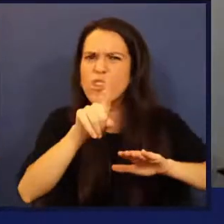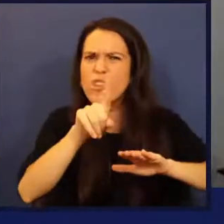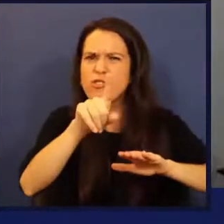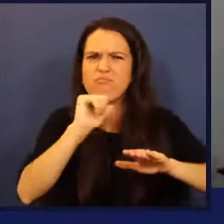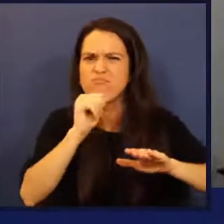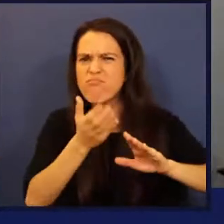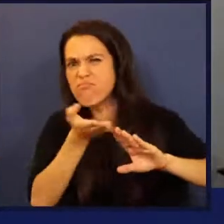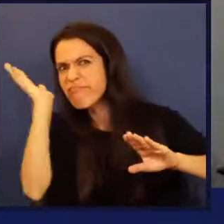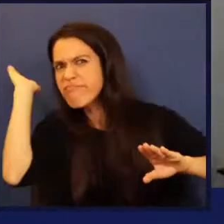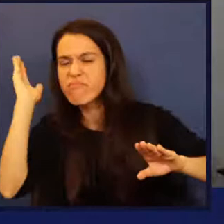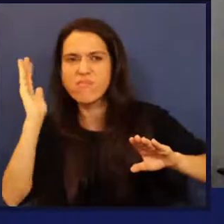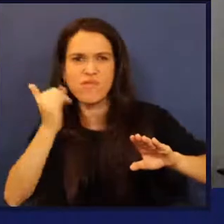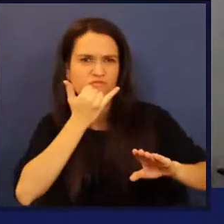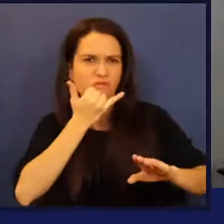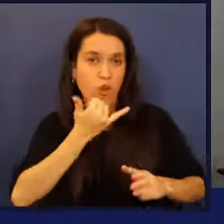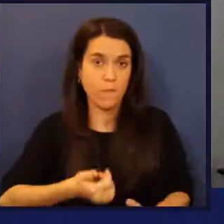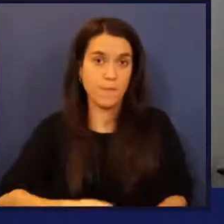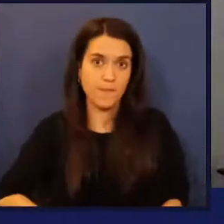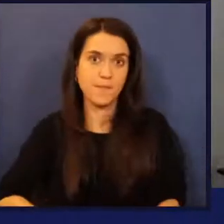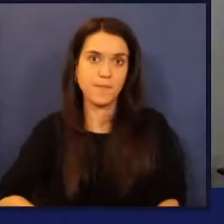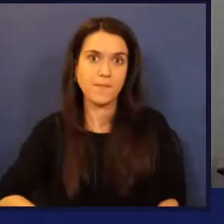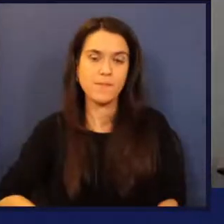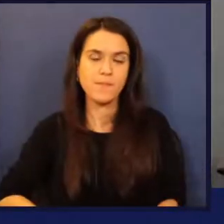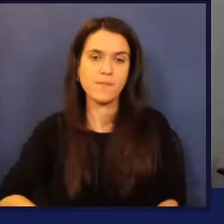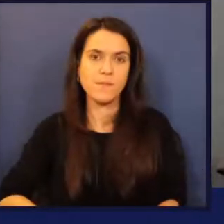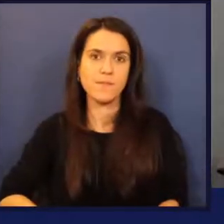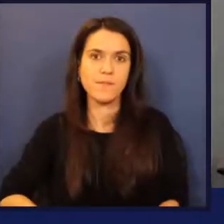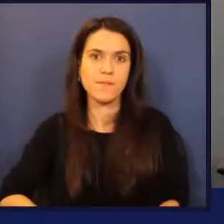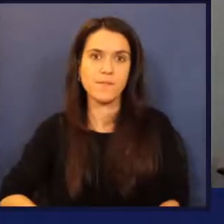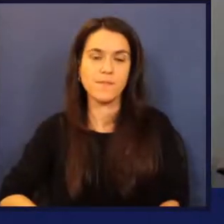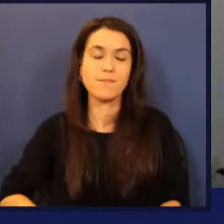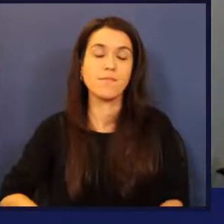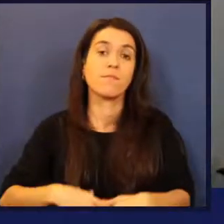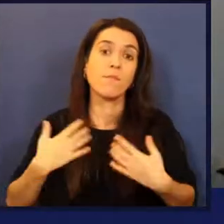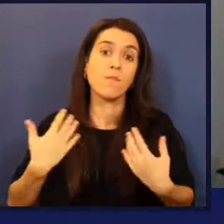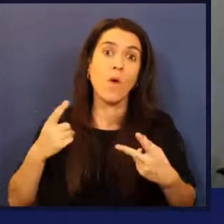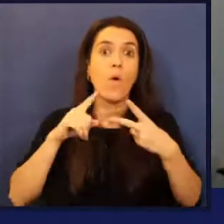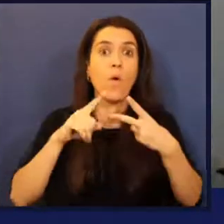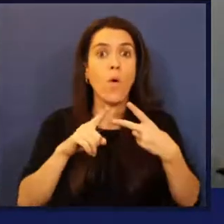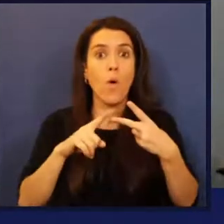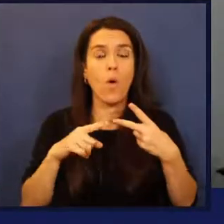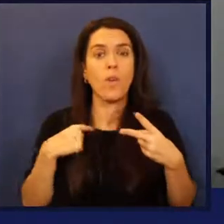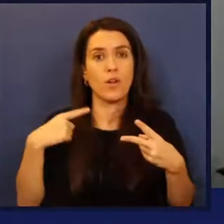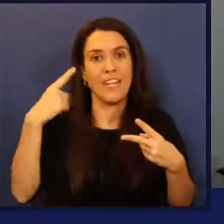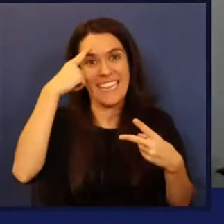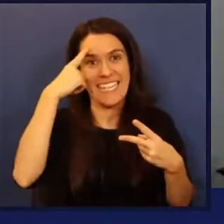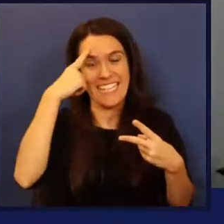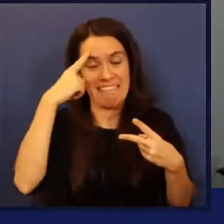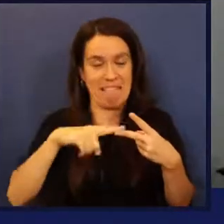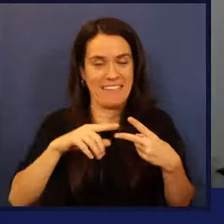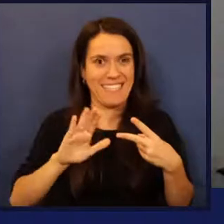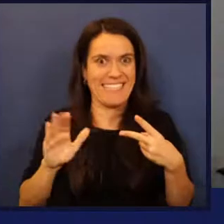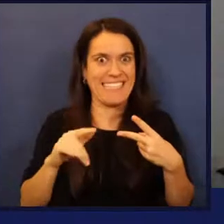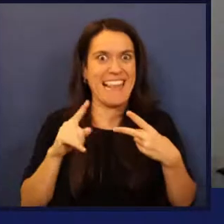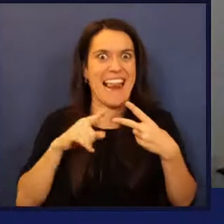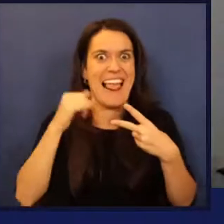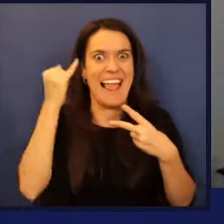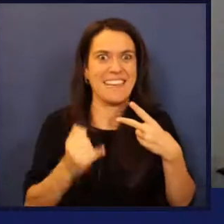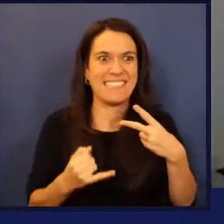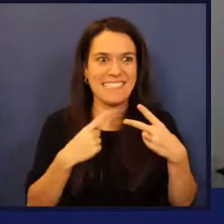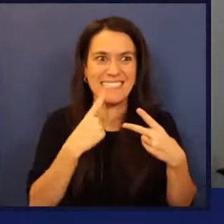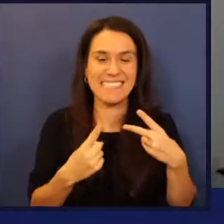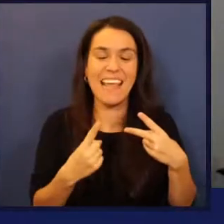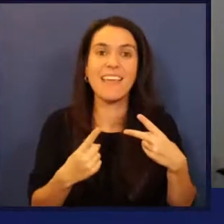model starts to behave badly. The other thing I would say, and I'll only say two things, is that also